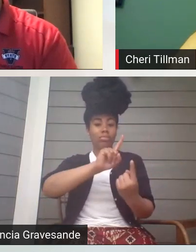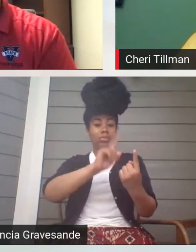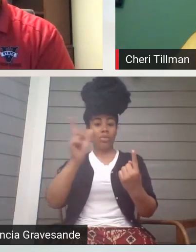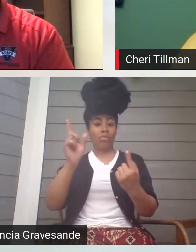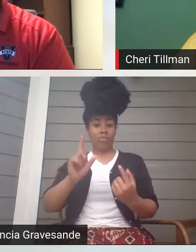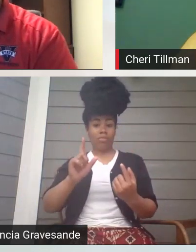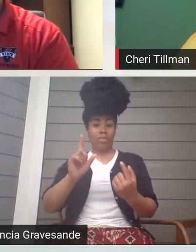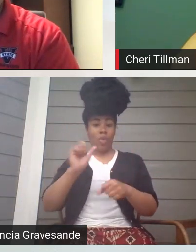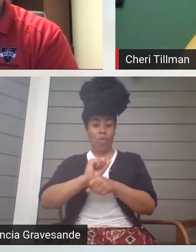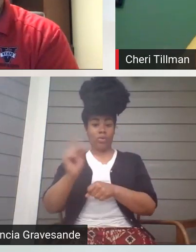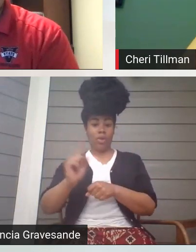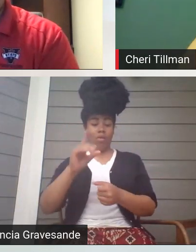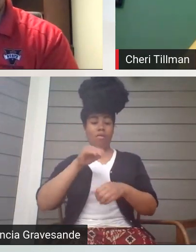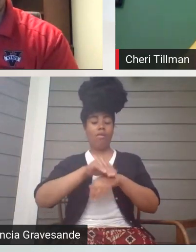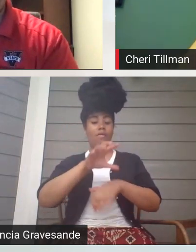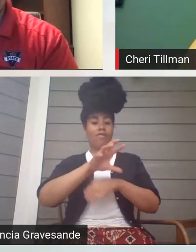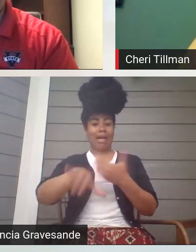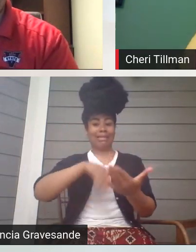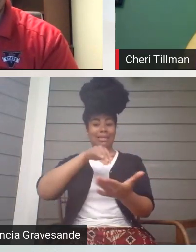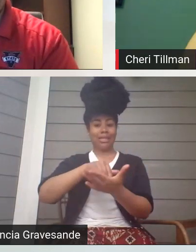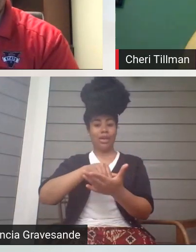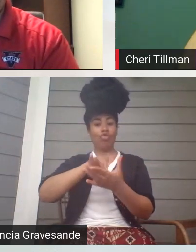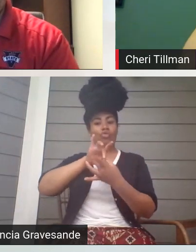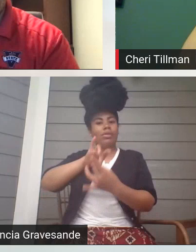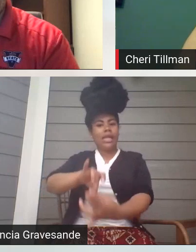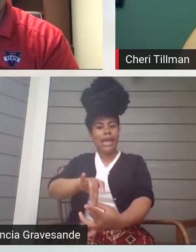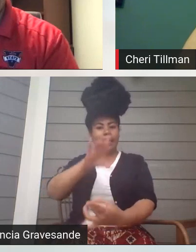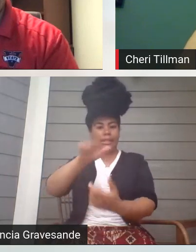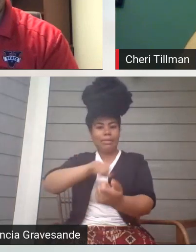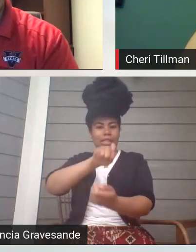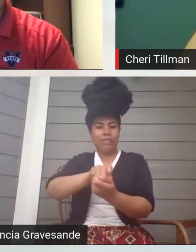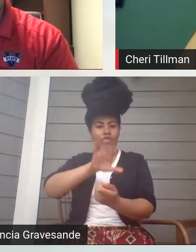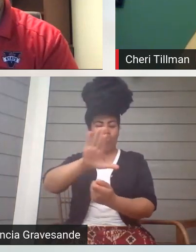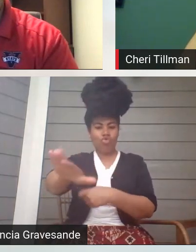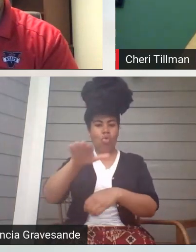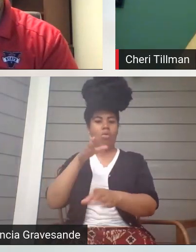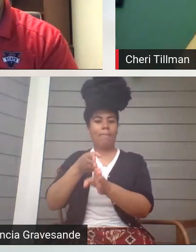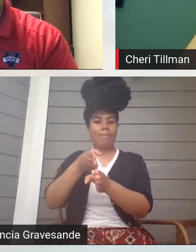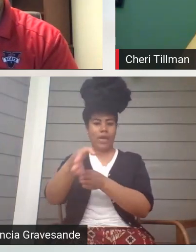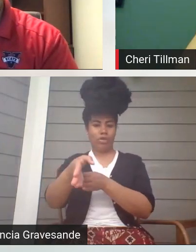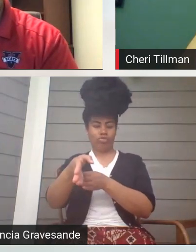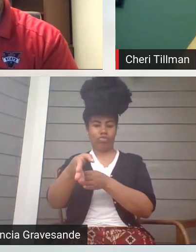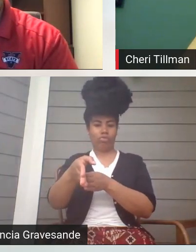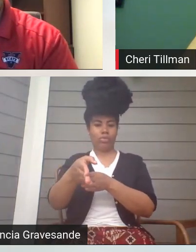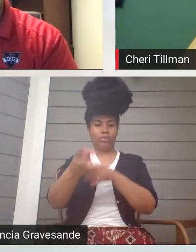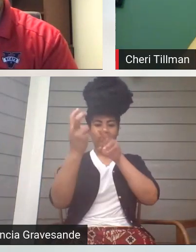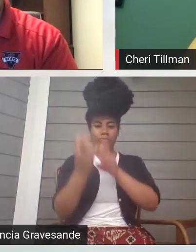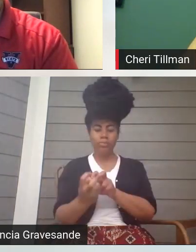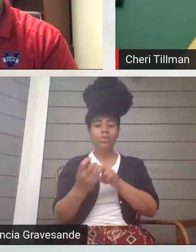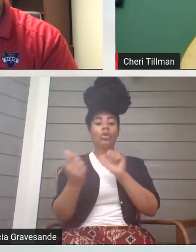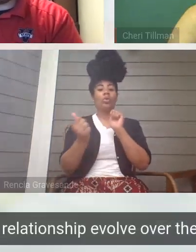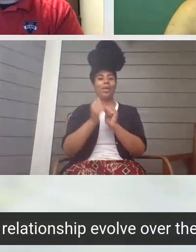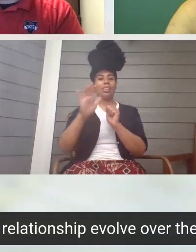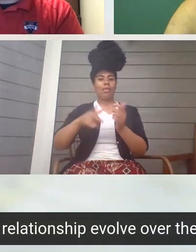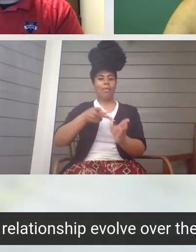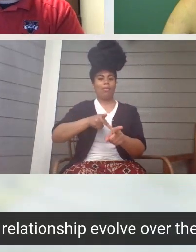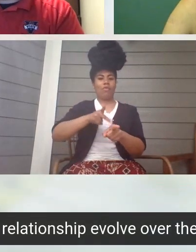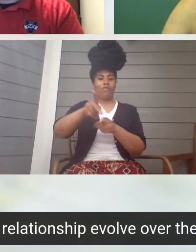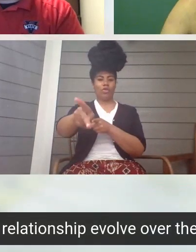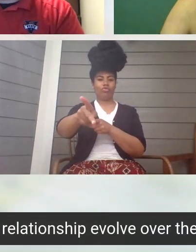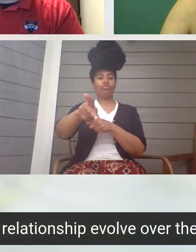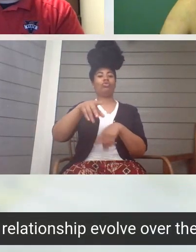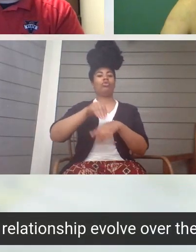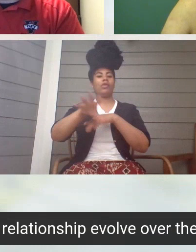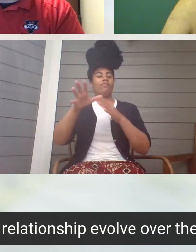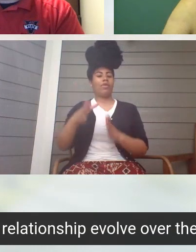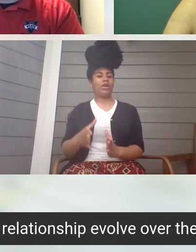of where your major is housed. You'll be put with that professional advisor your first semester. We